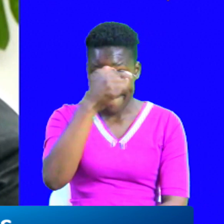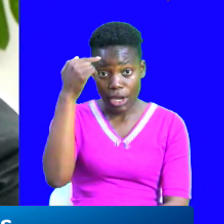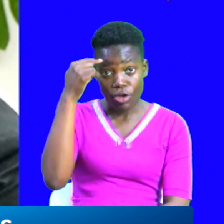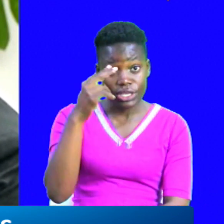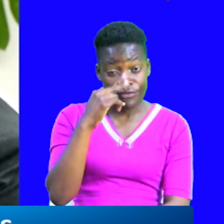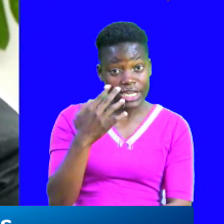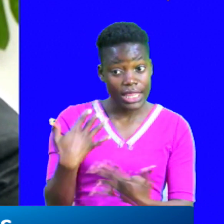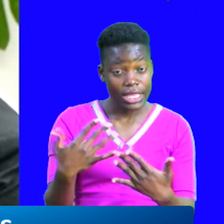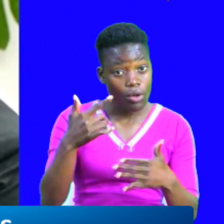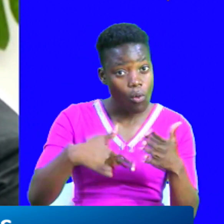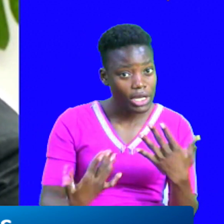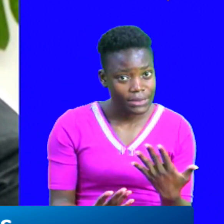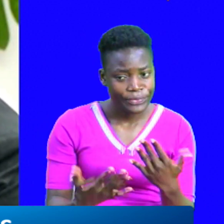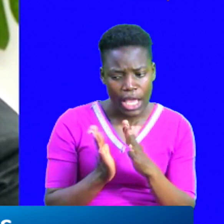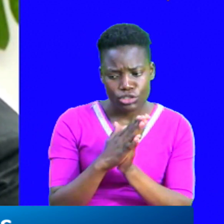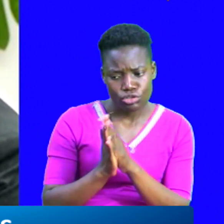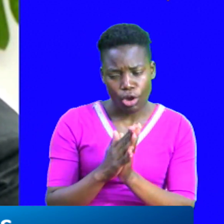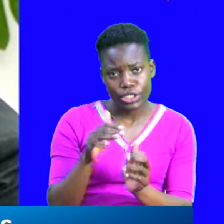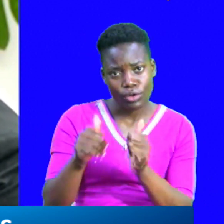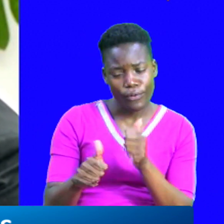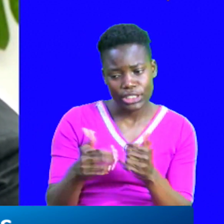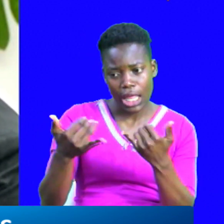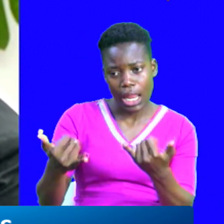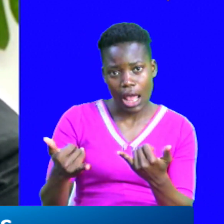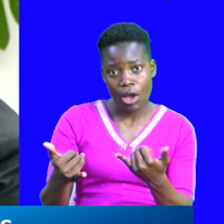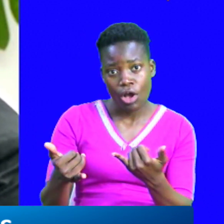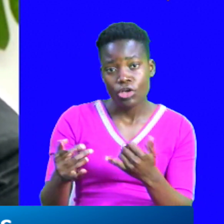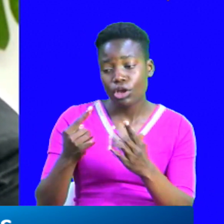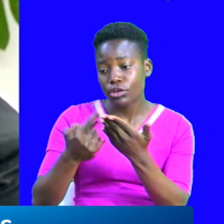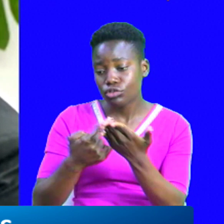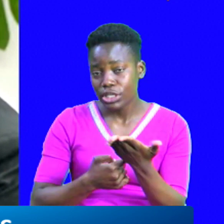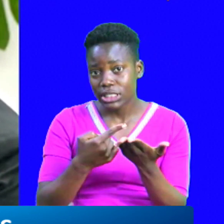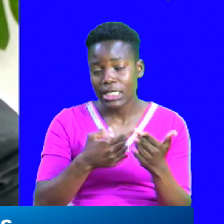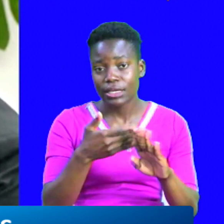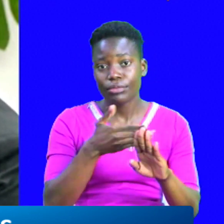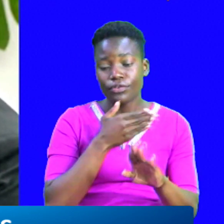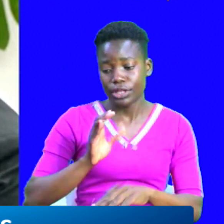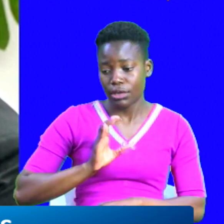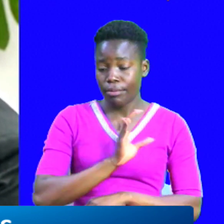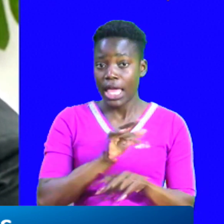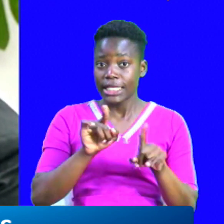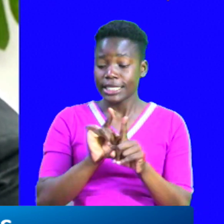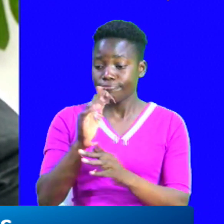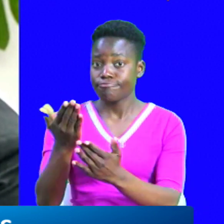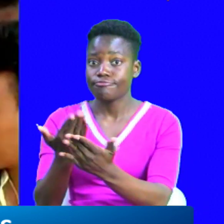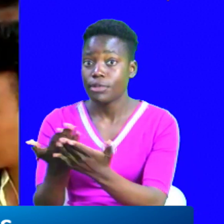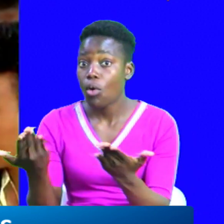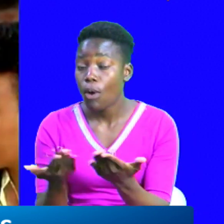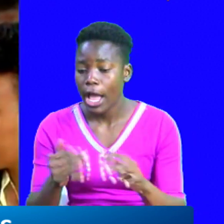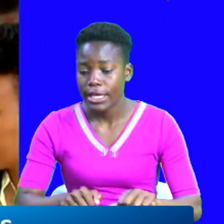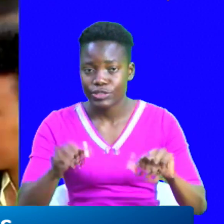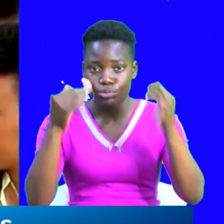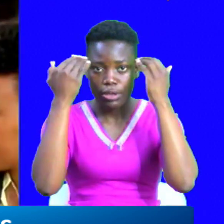is, the stories that you are now canvassing before the committee were equally brought to the attention of the Supreme Court.